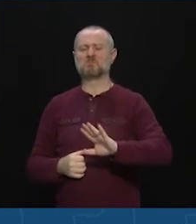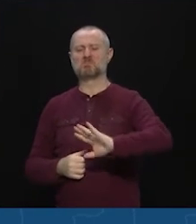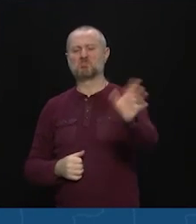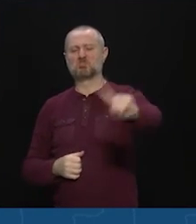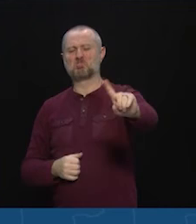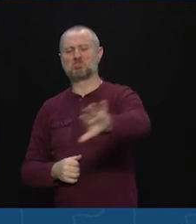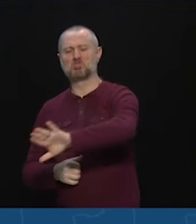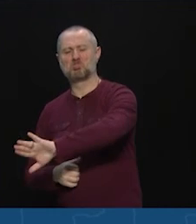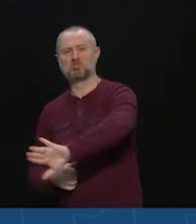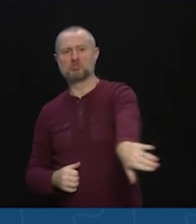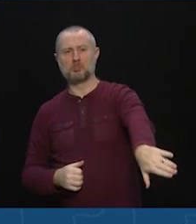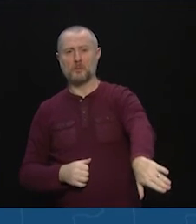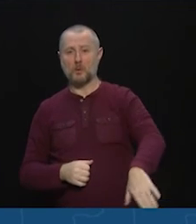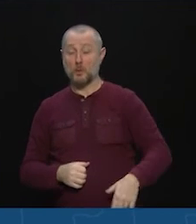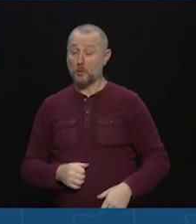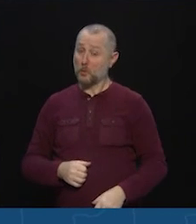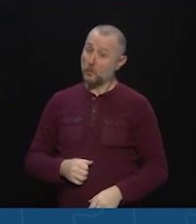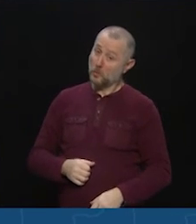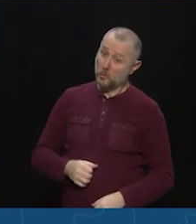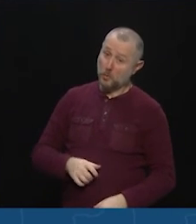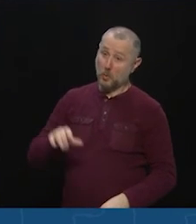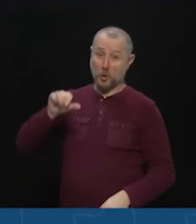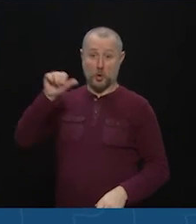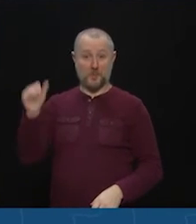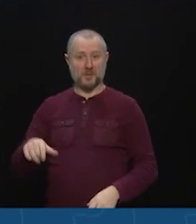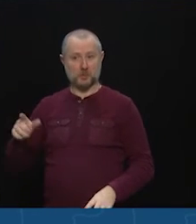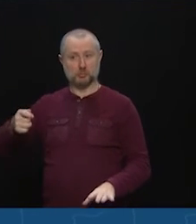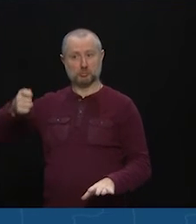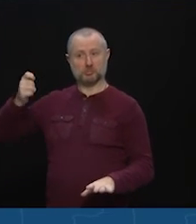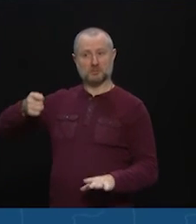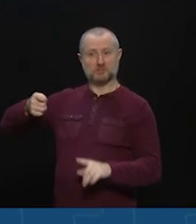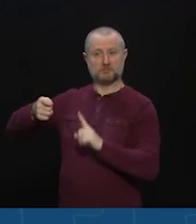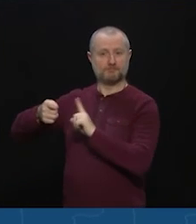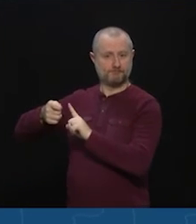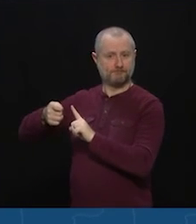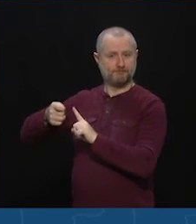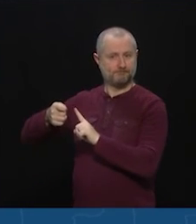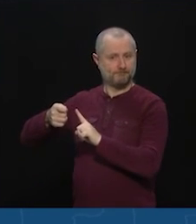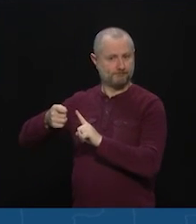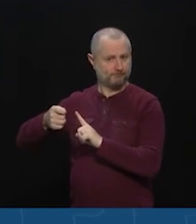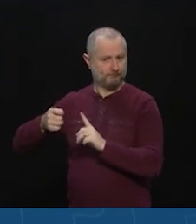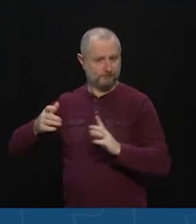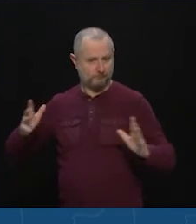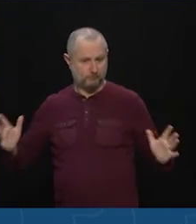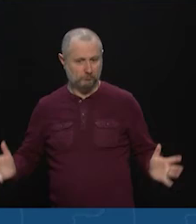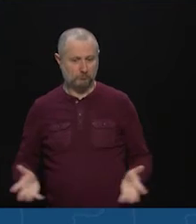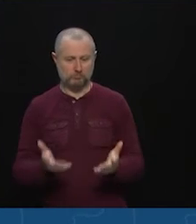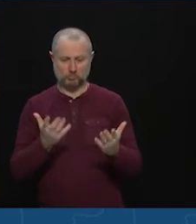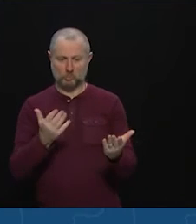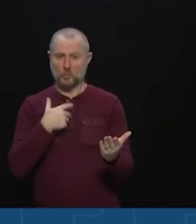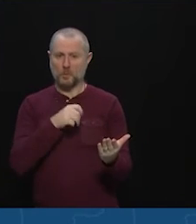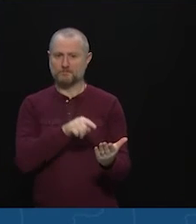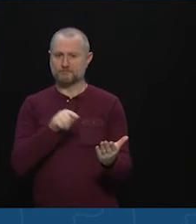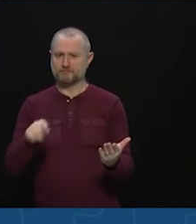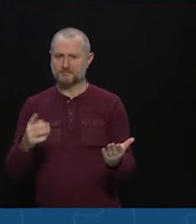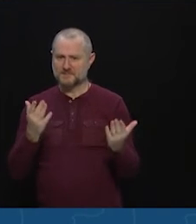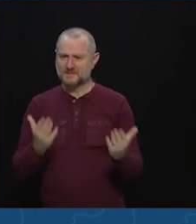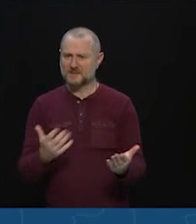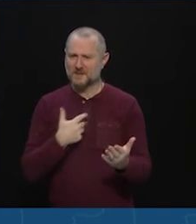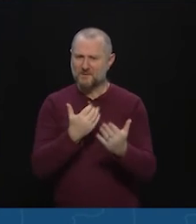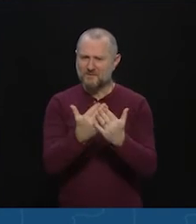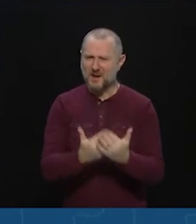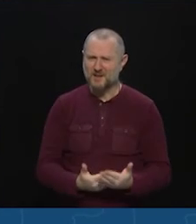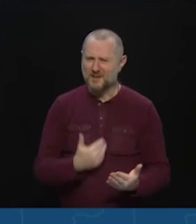A judge in Albany, same fact pattern, came up with the opposite conclusion. So we believe this will be settled very